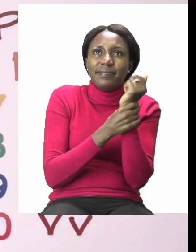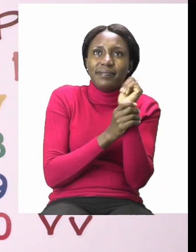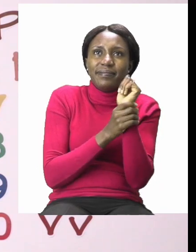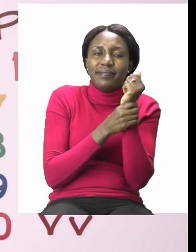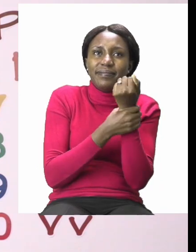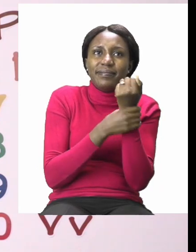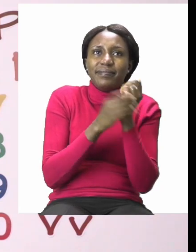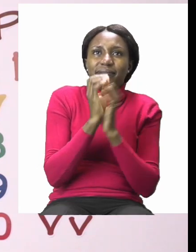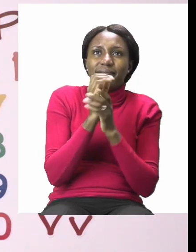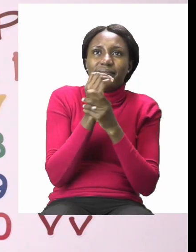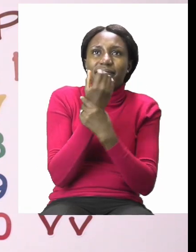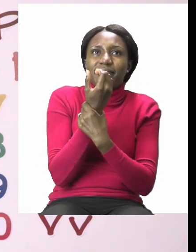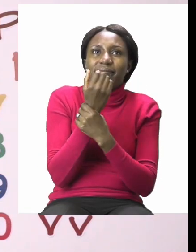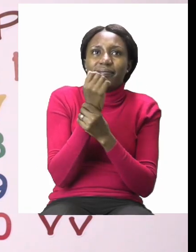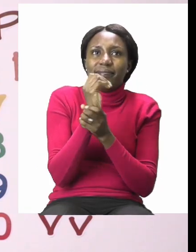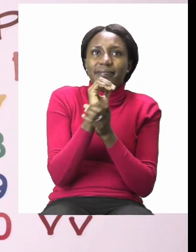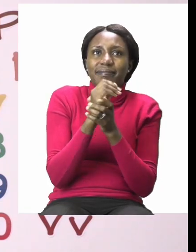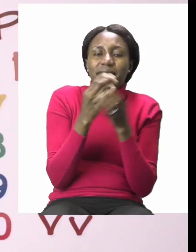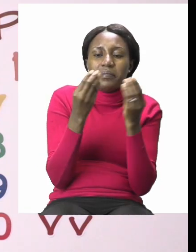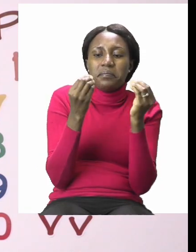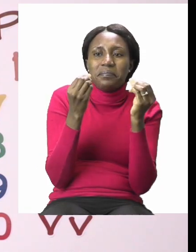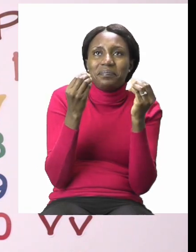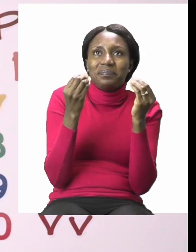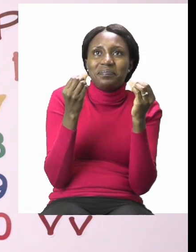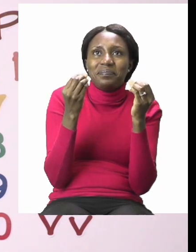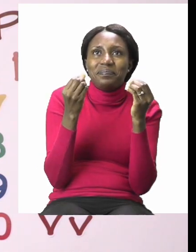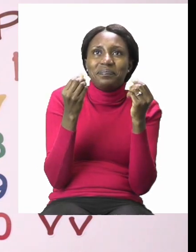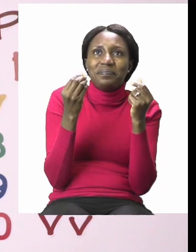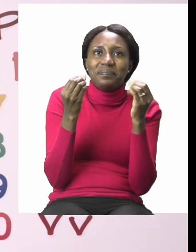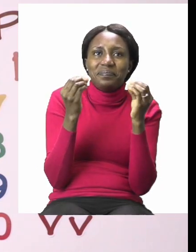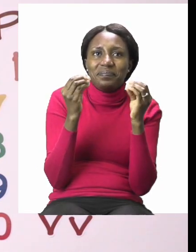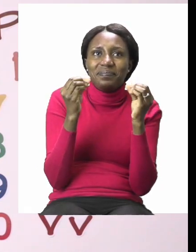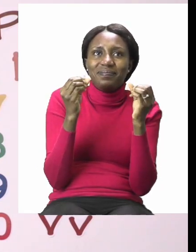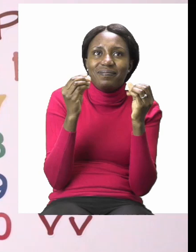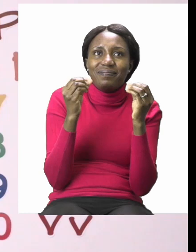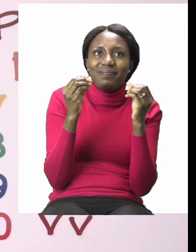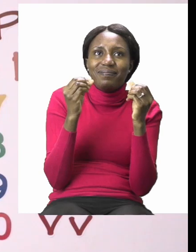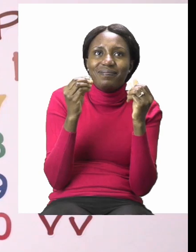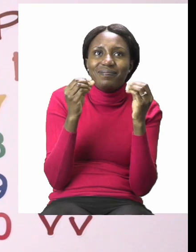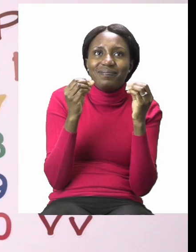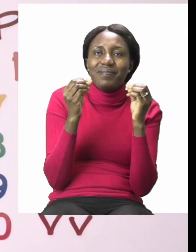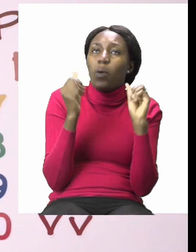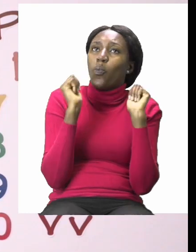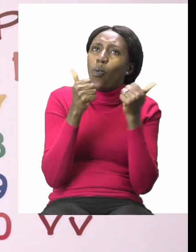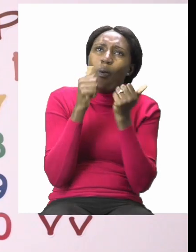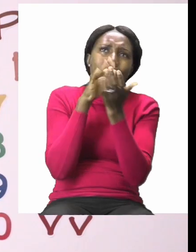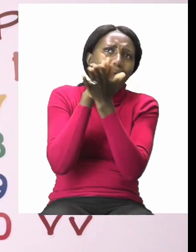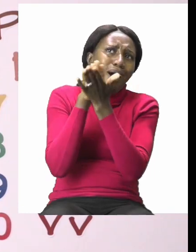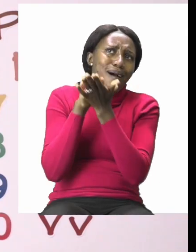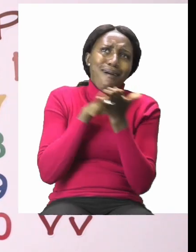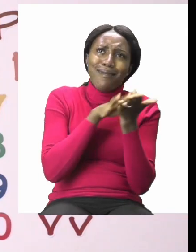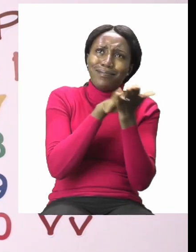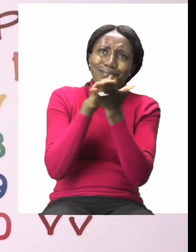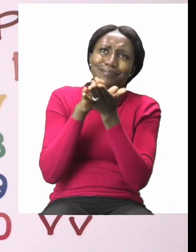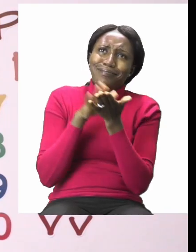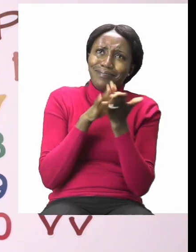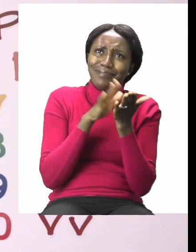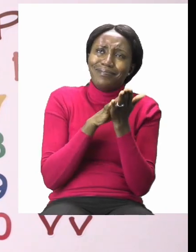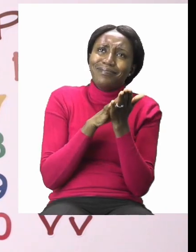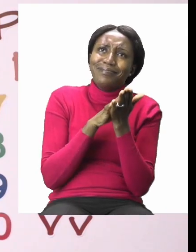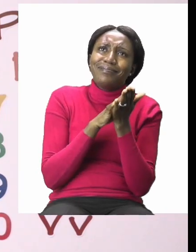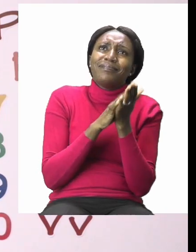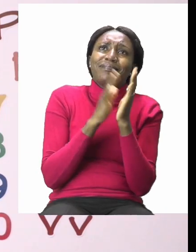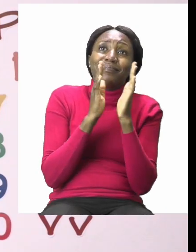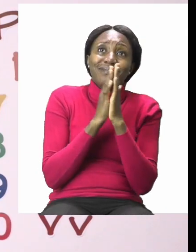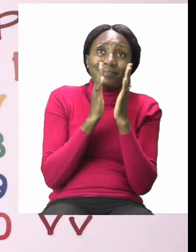wrists. And our fingertips too. Well done. Make sure your hands are dry before you